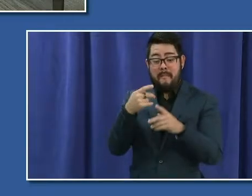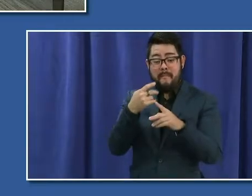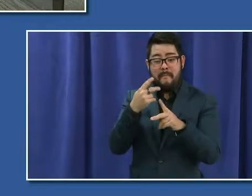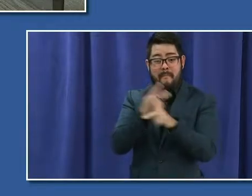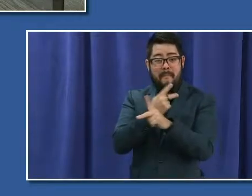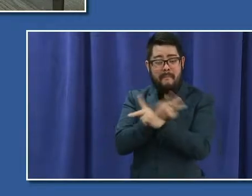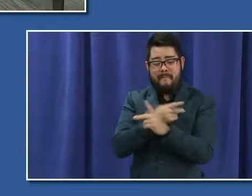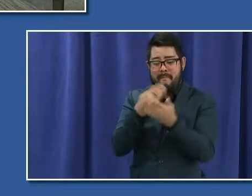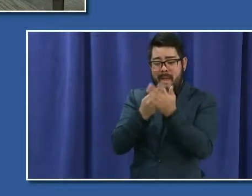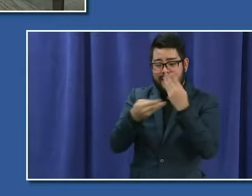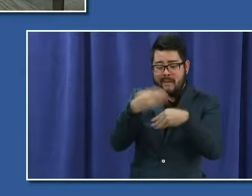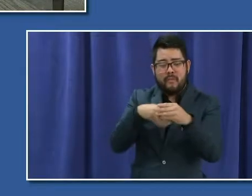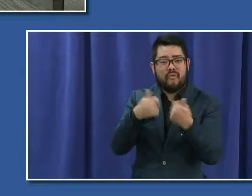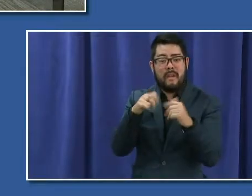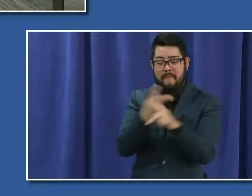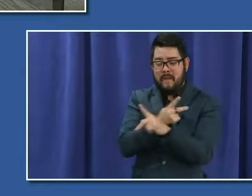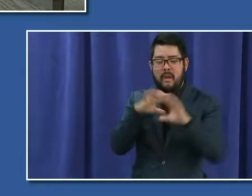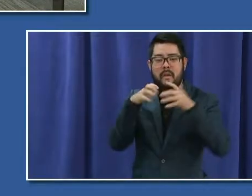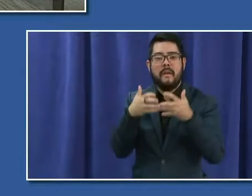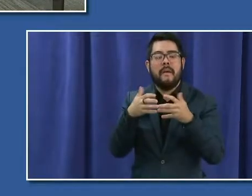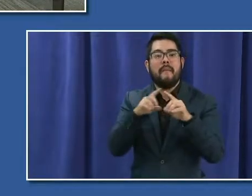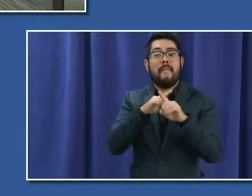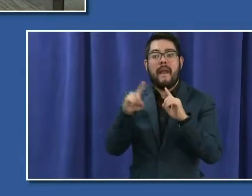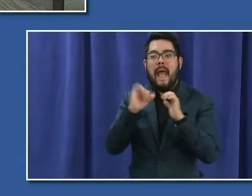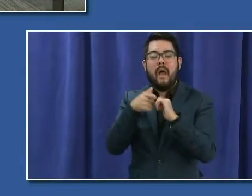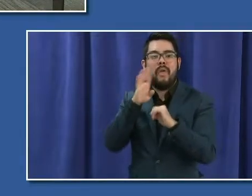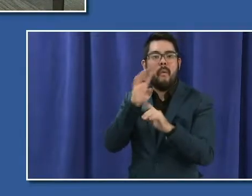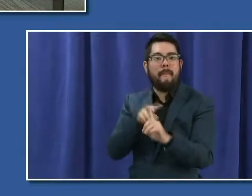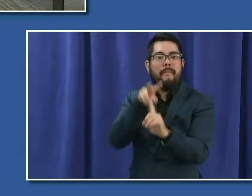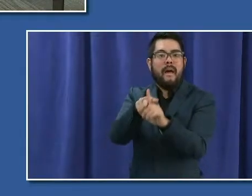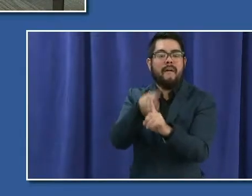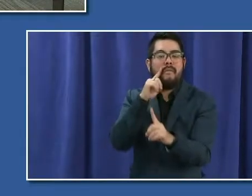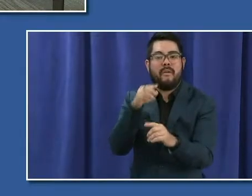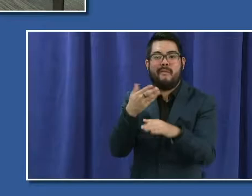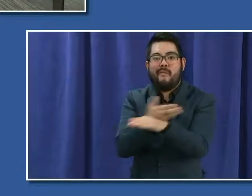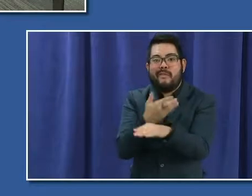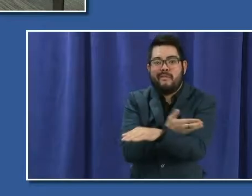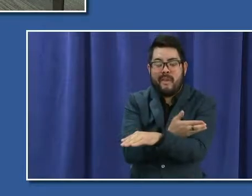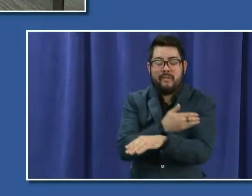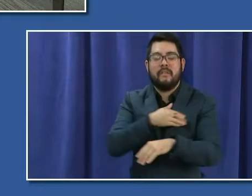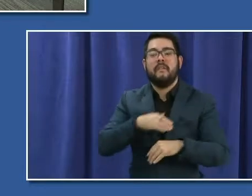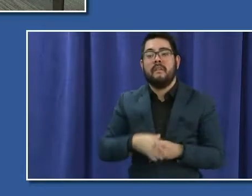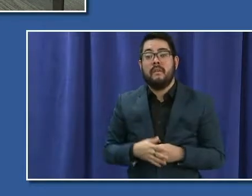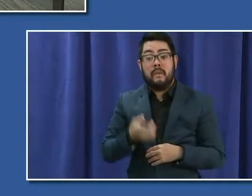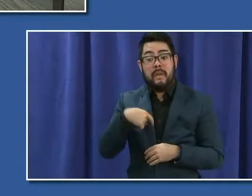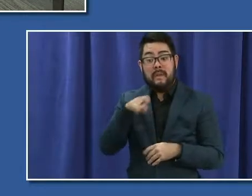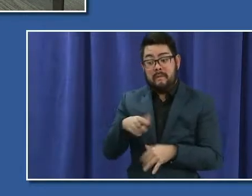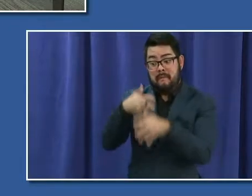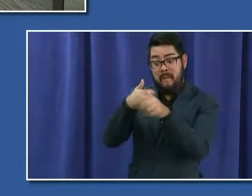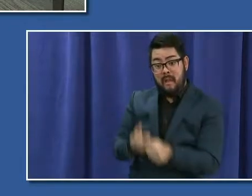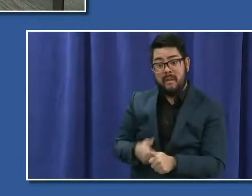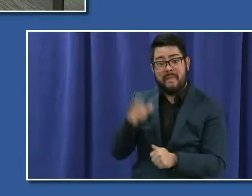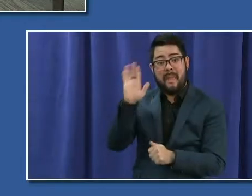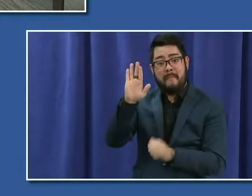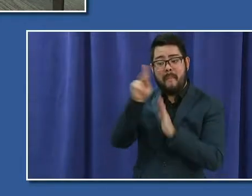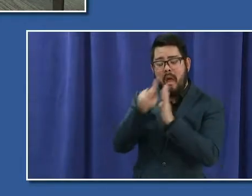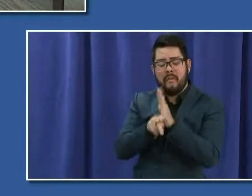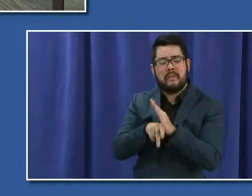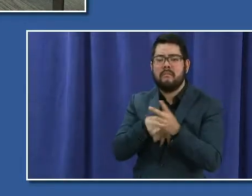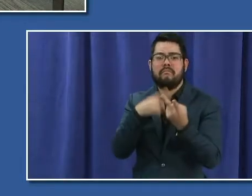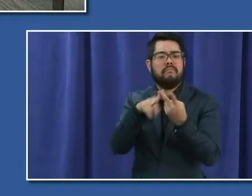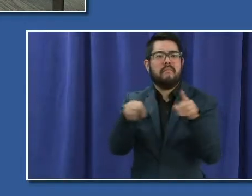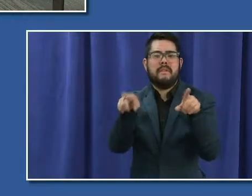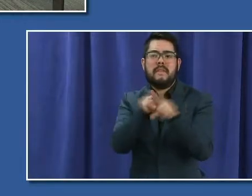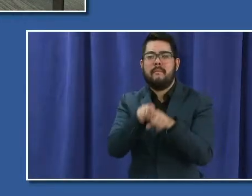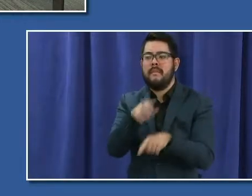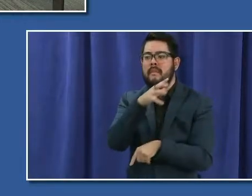are the regulations going to look like for restoration, right? Because they have their rules and regs for restoration that we have to abide by. Same thing it is with